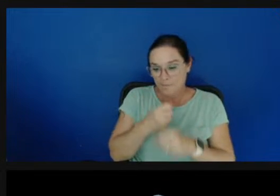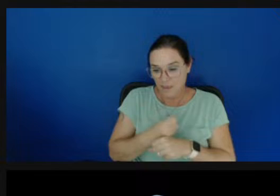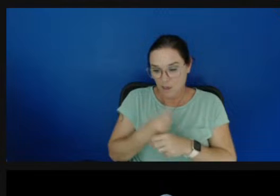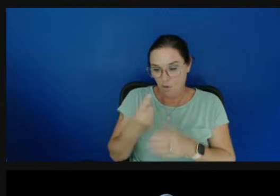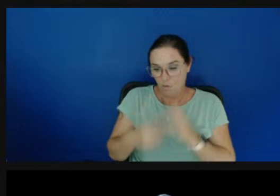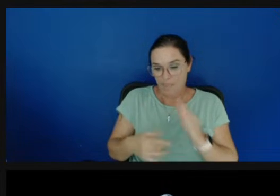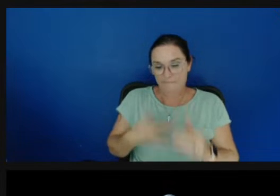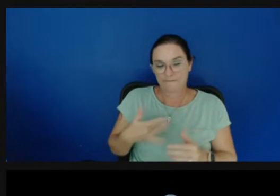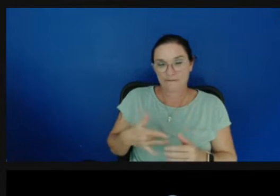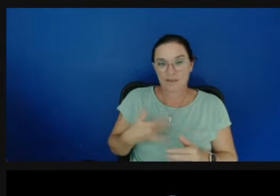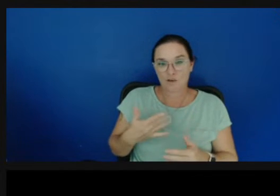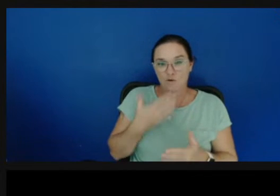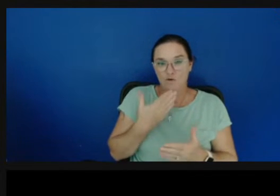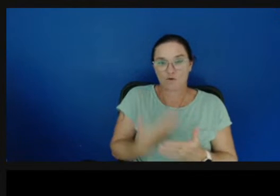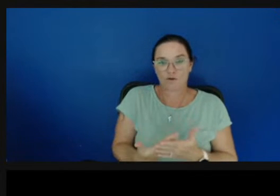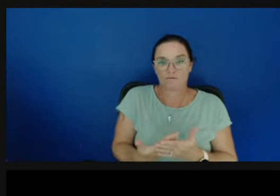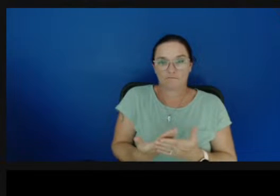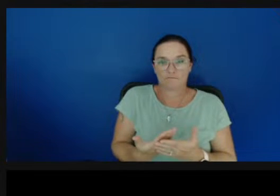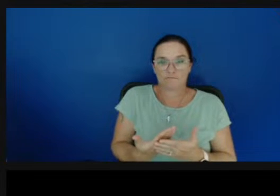feel good about.